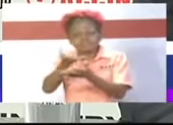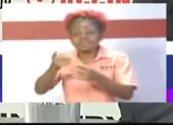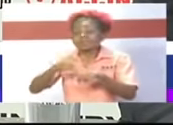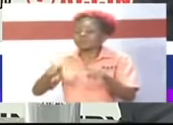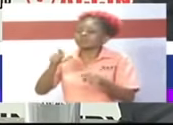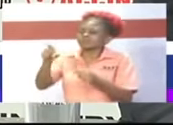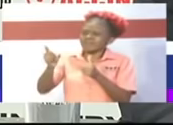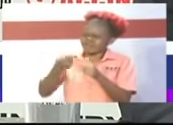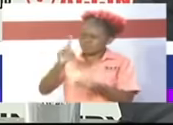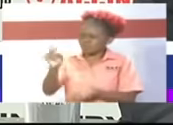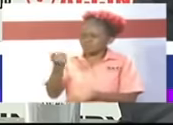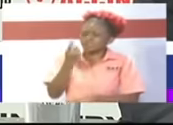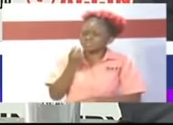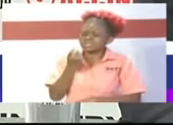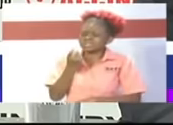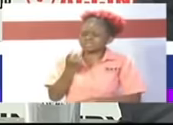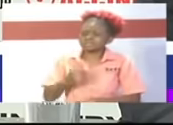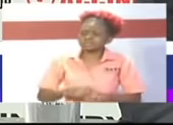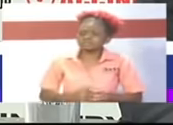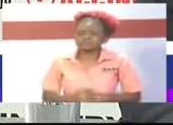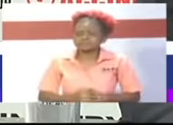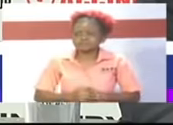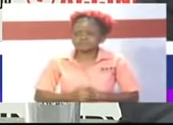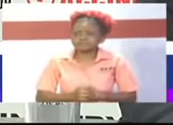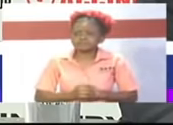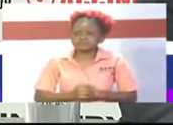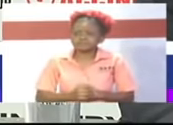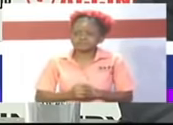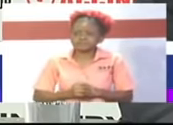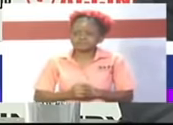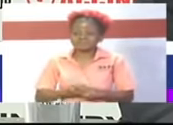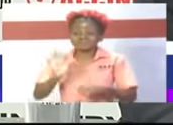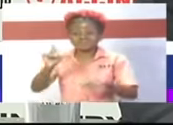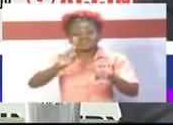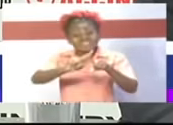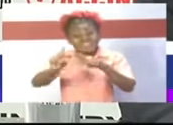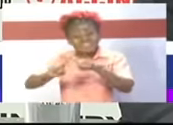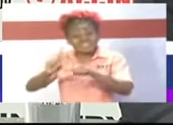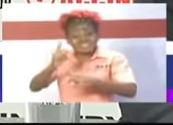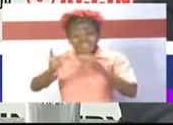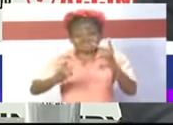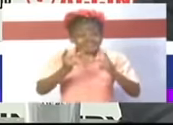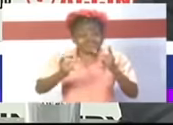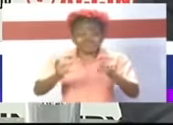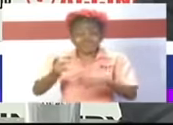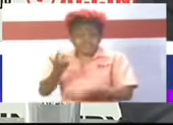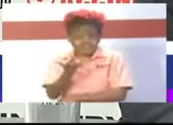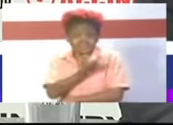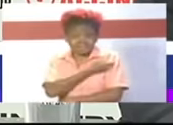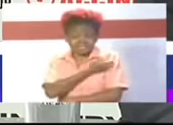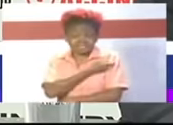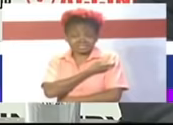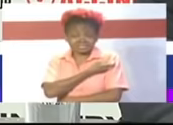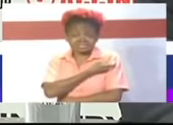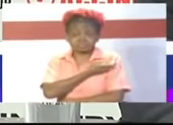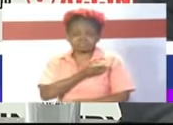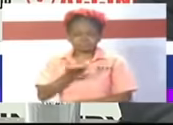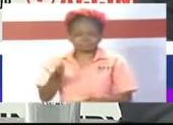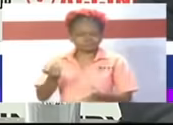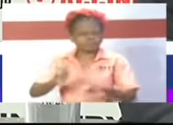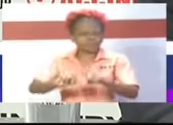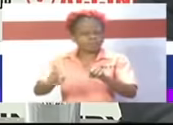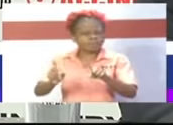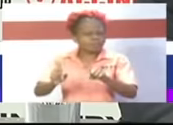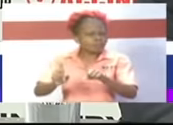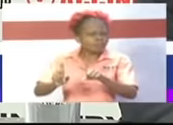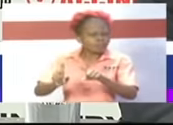question, the breakdown of different kinds of vaccine, I think is going to be skewed by the fact that of the